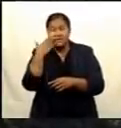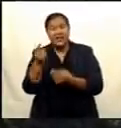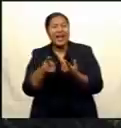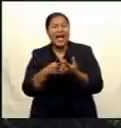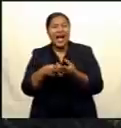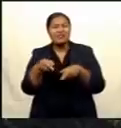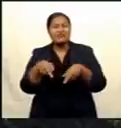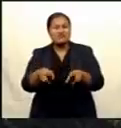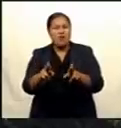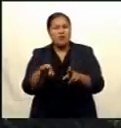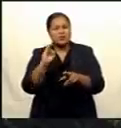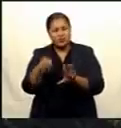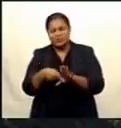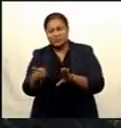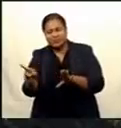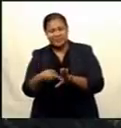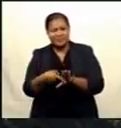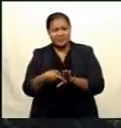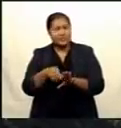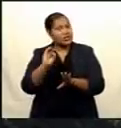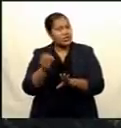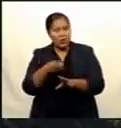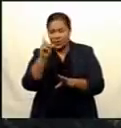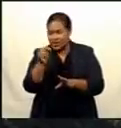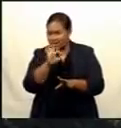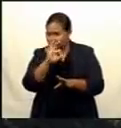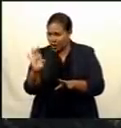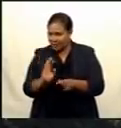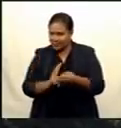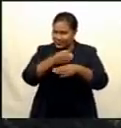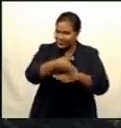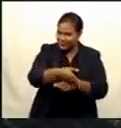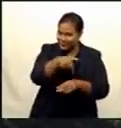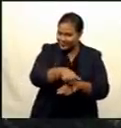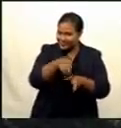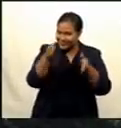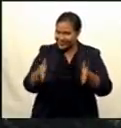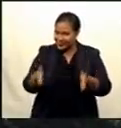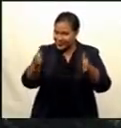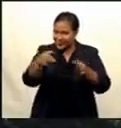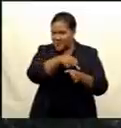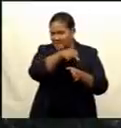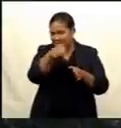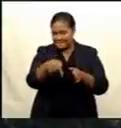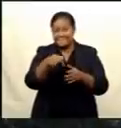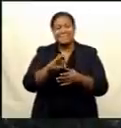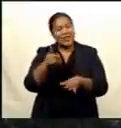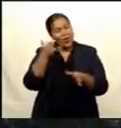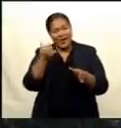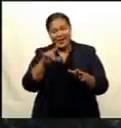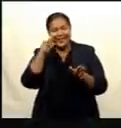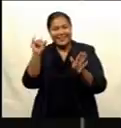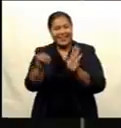roads to move in and out so that they do not cross over to the containment zones that have been identified.